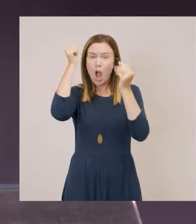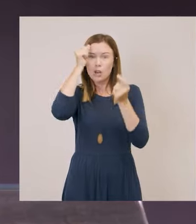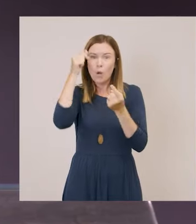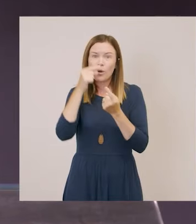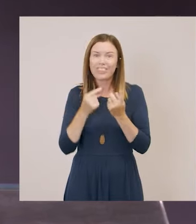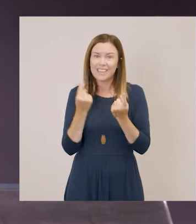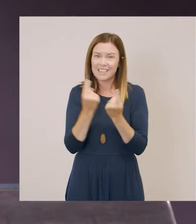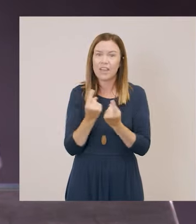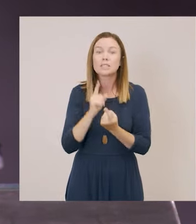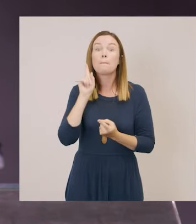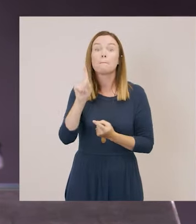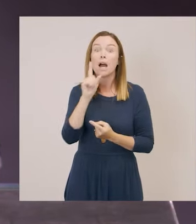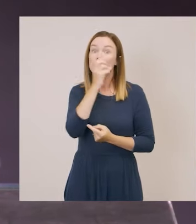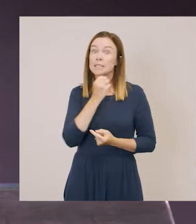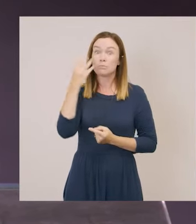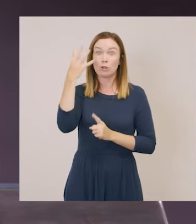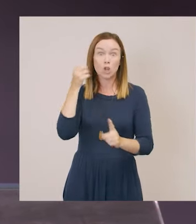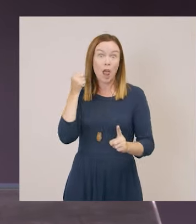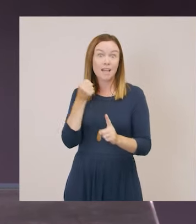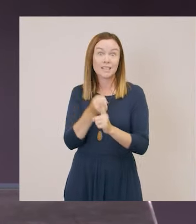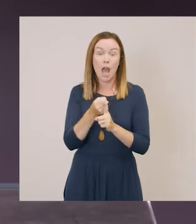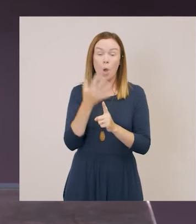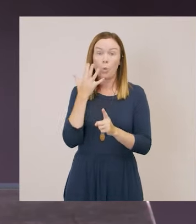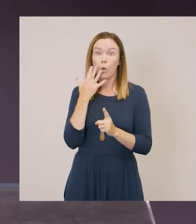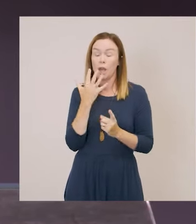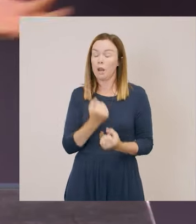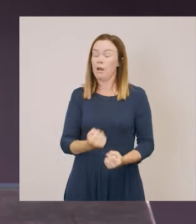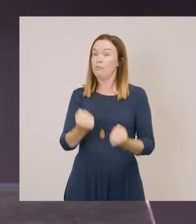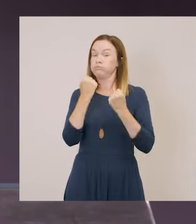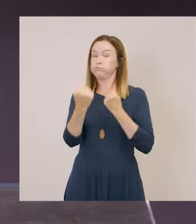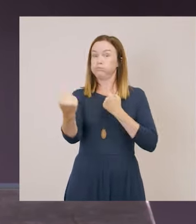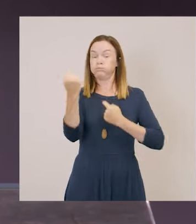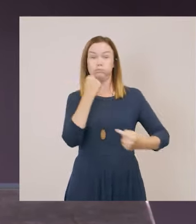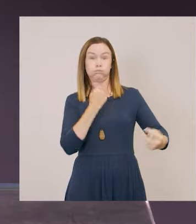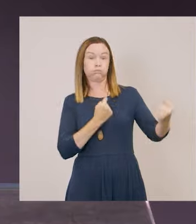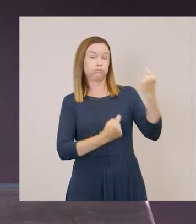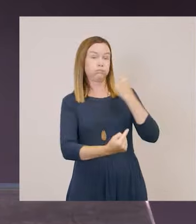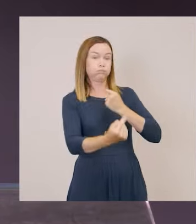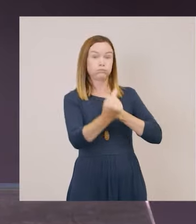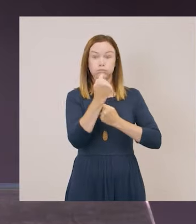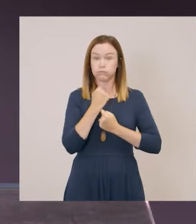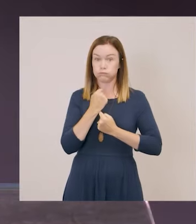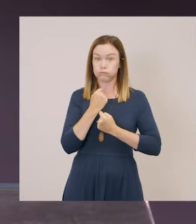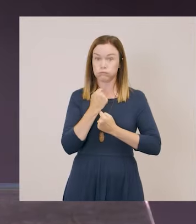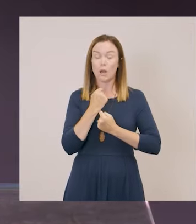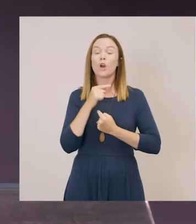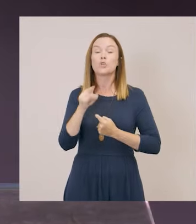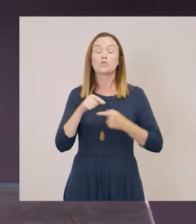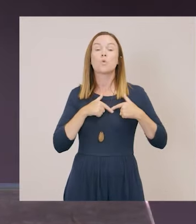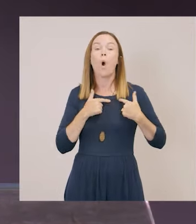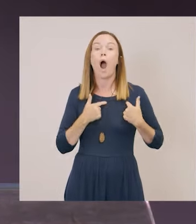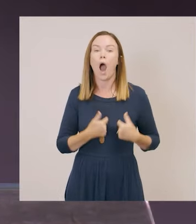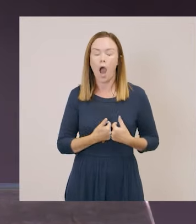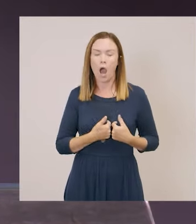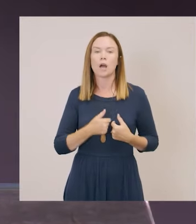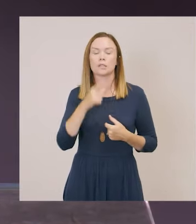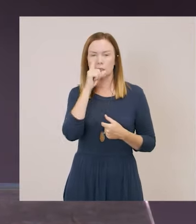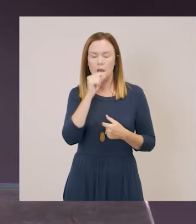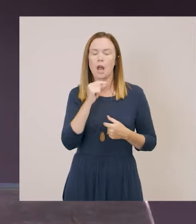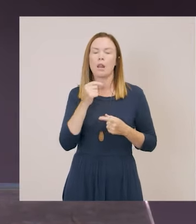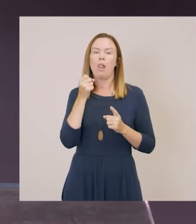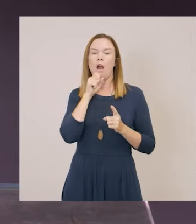but when you're in immense spiritual attack, when you feel like things are coming at you left, right, and center, your heart